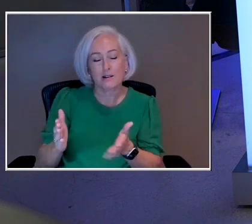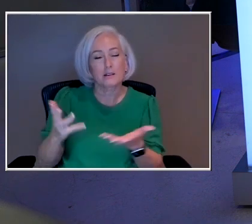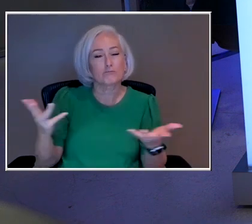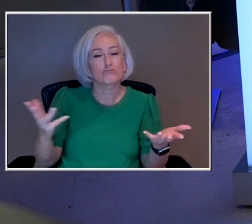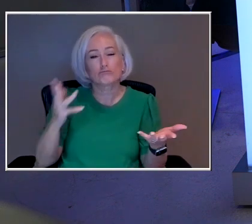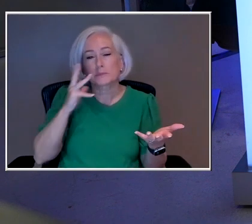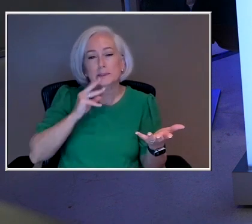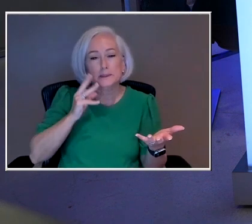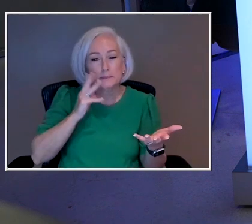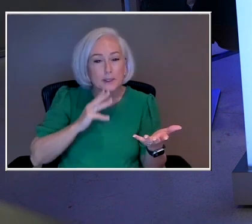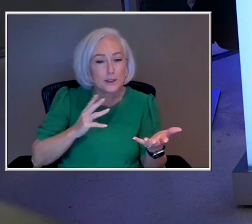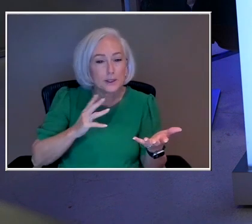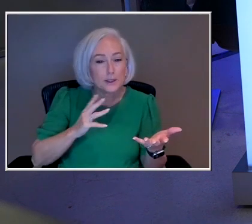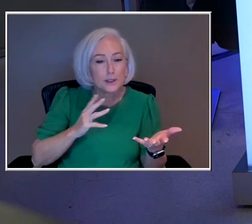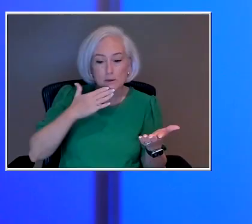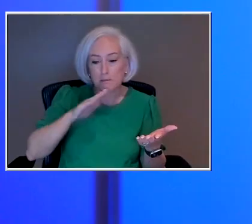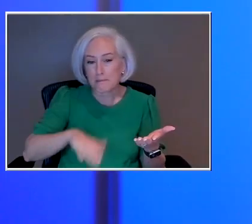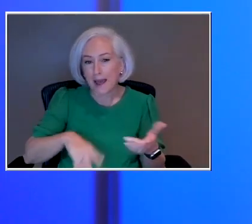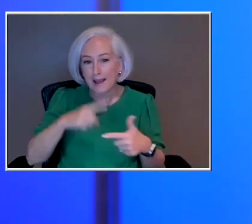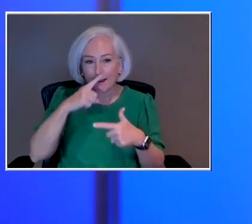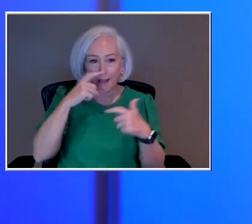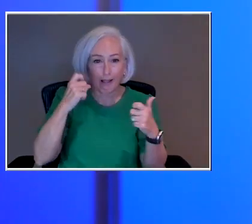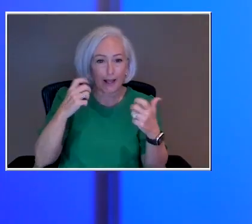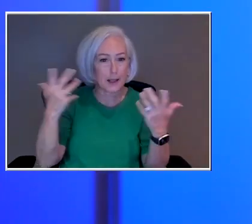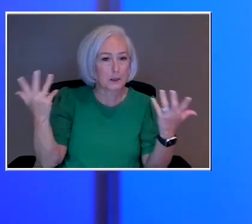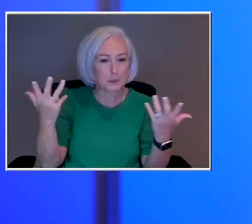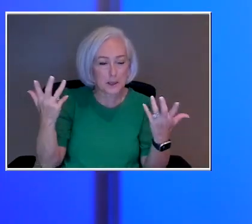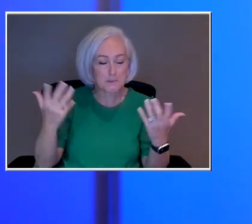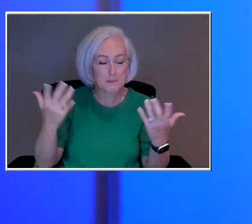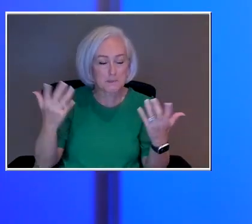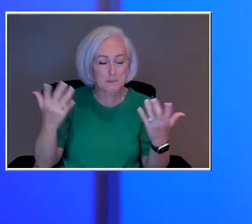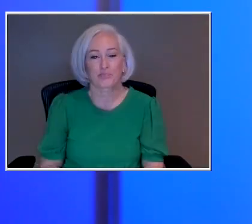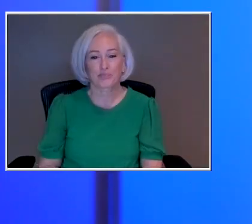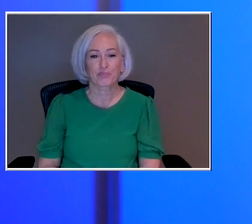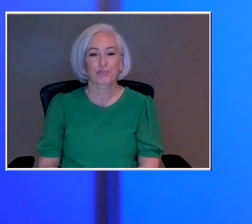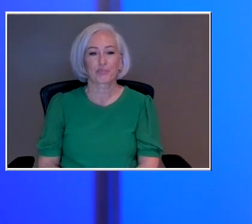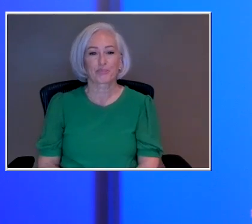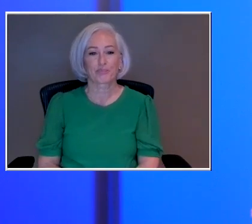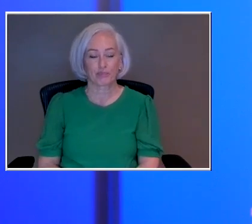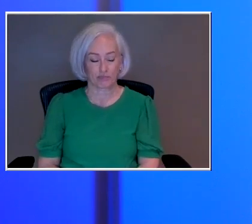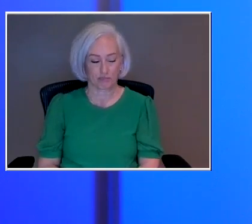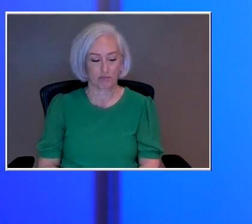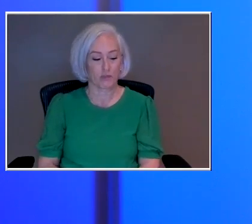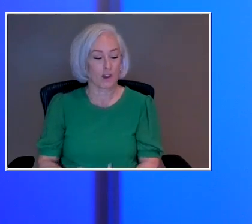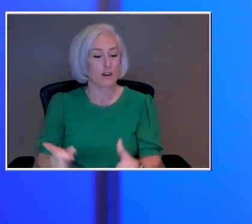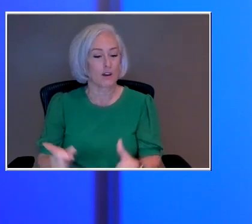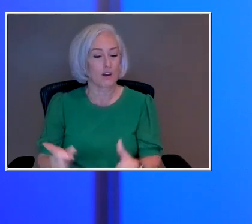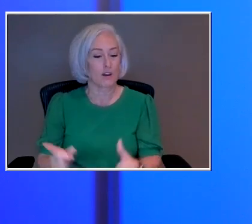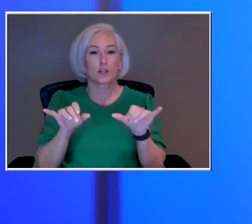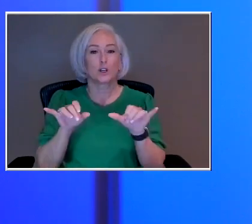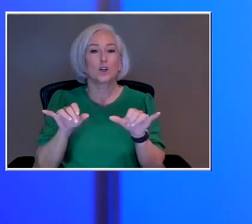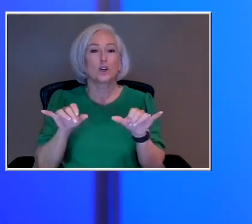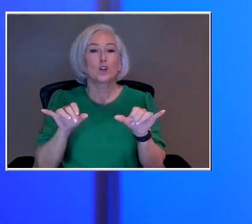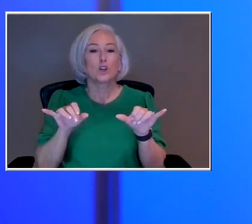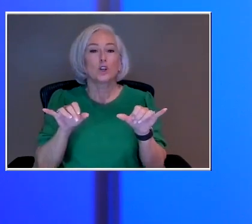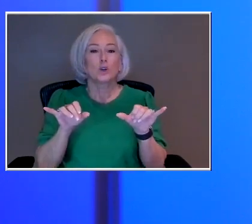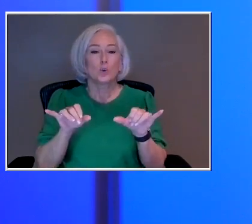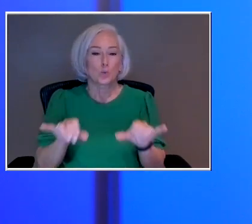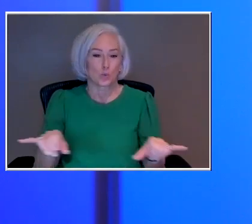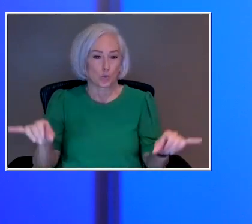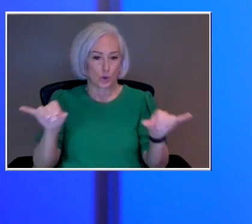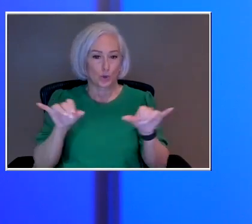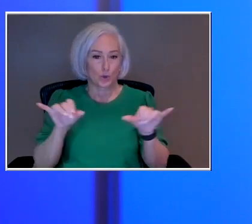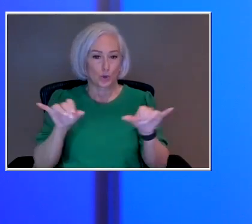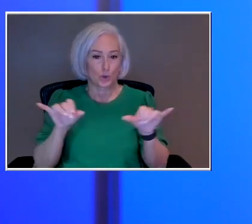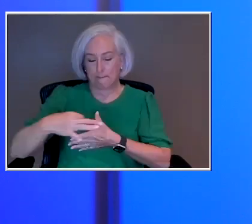the good, the bad, the ugly? So, and I started with a routine biopsy after the mammogram, and then got